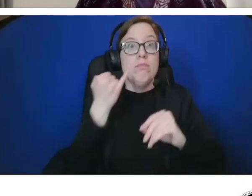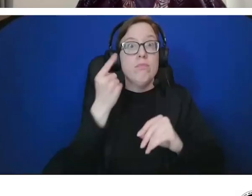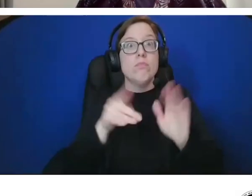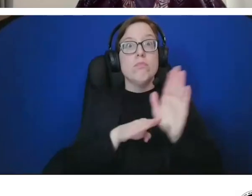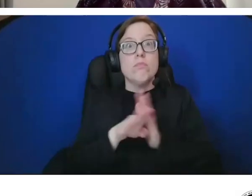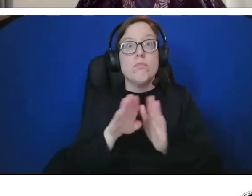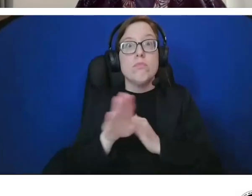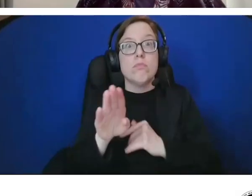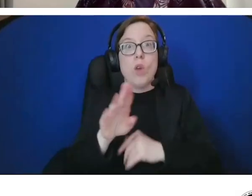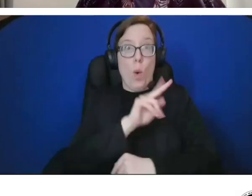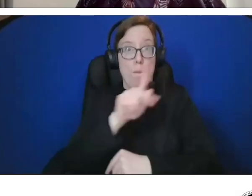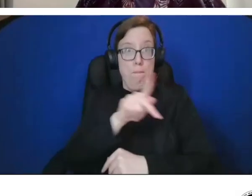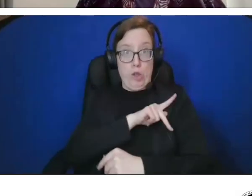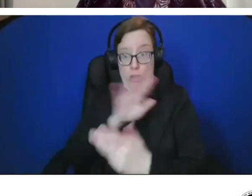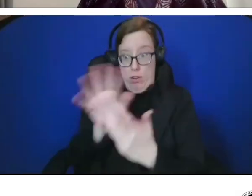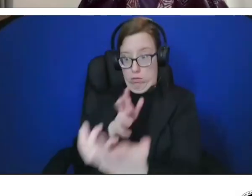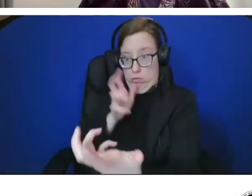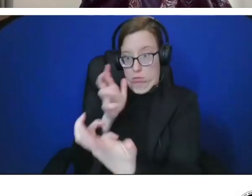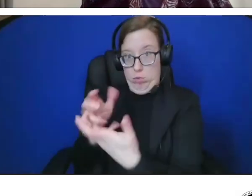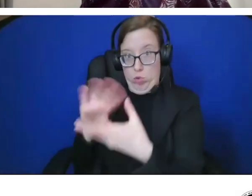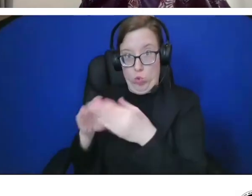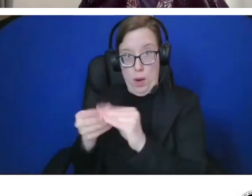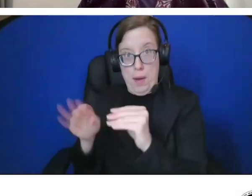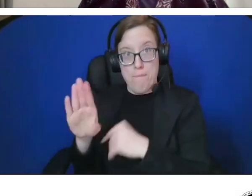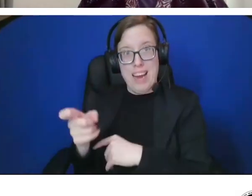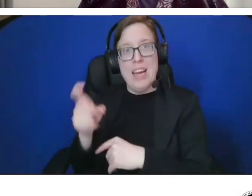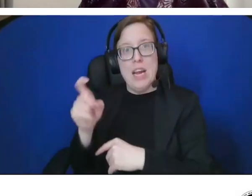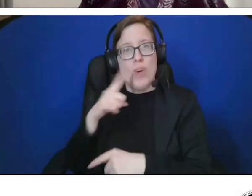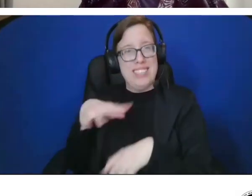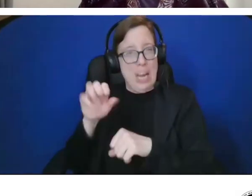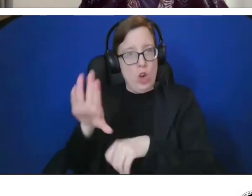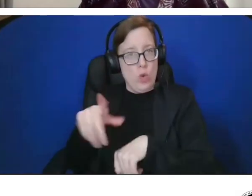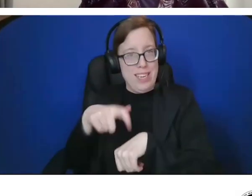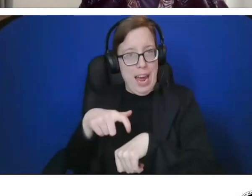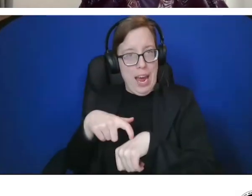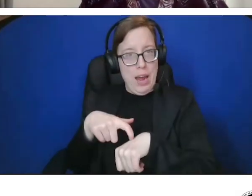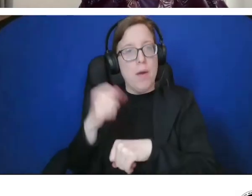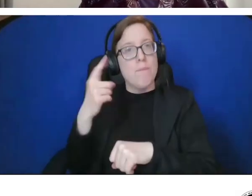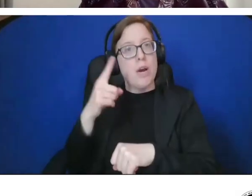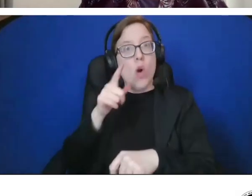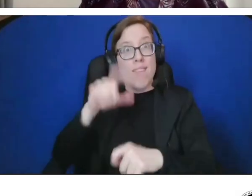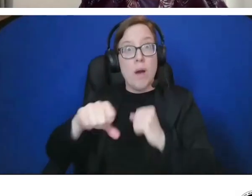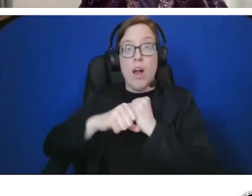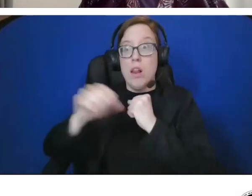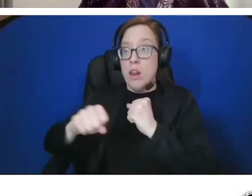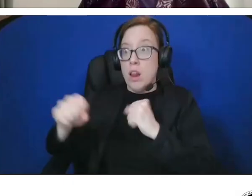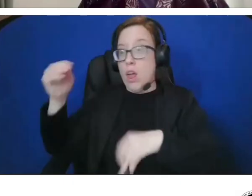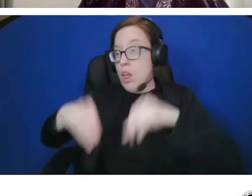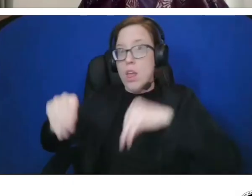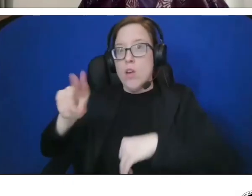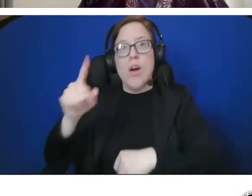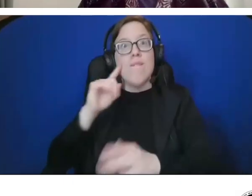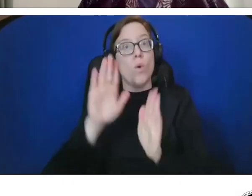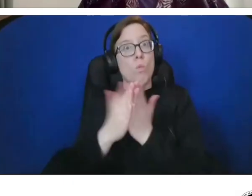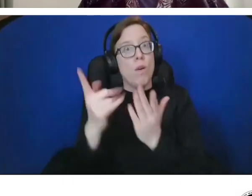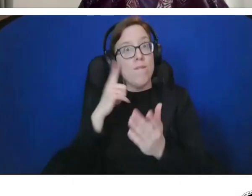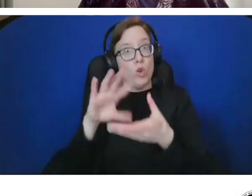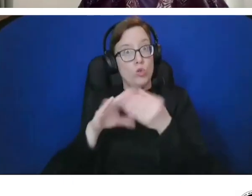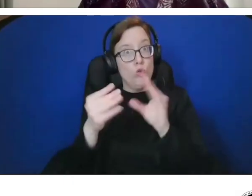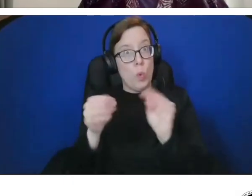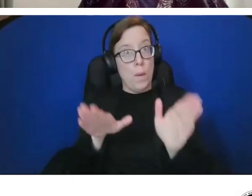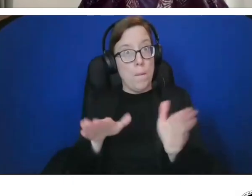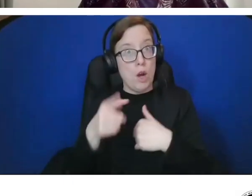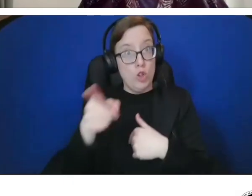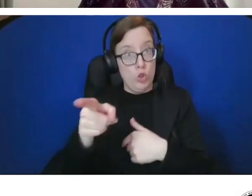you're developing a personalized story box, will take you some time to develop, but they don't need to be long. A book for a